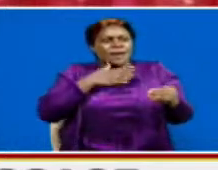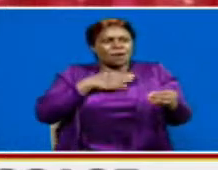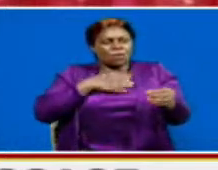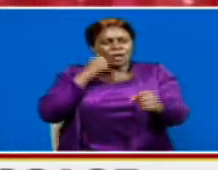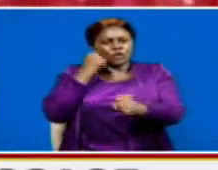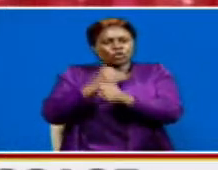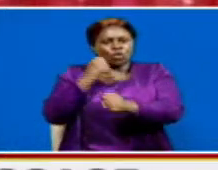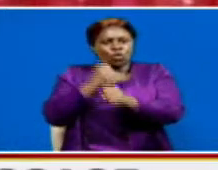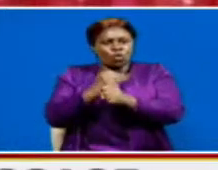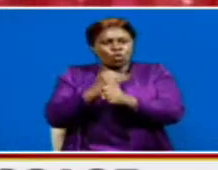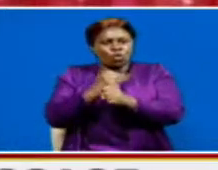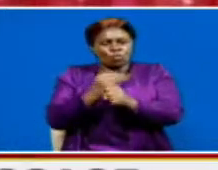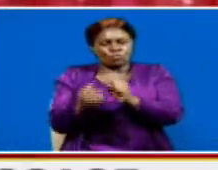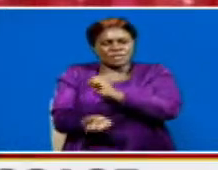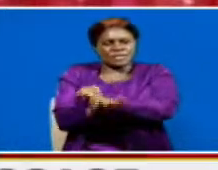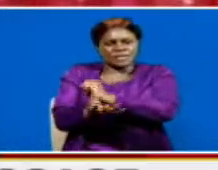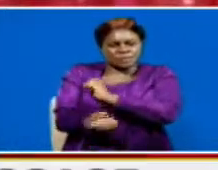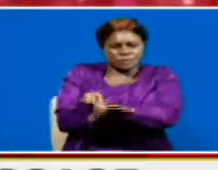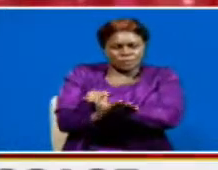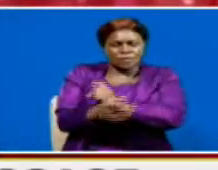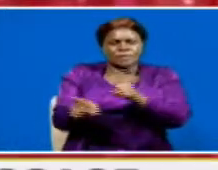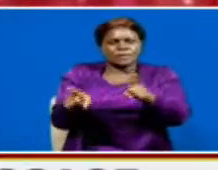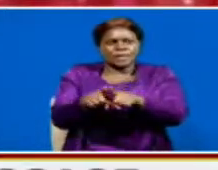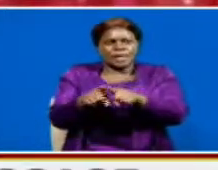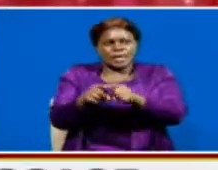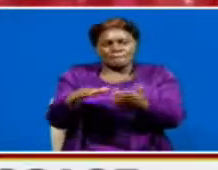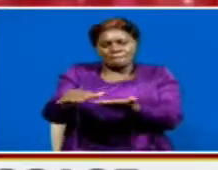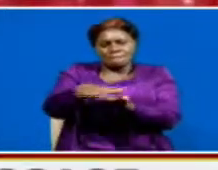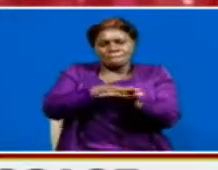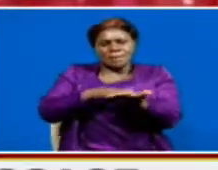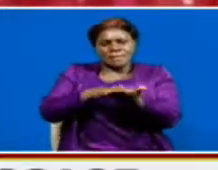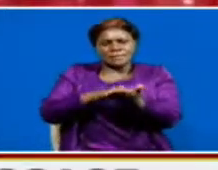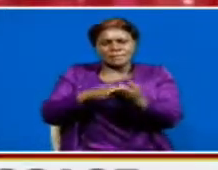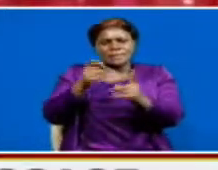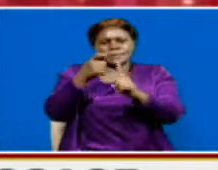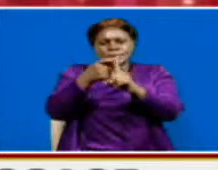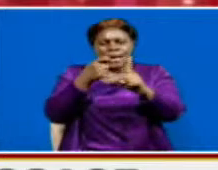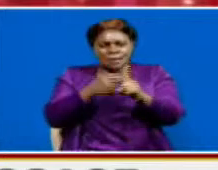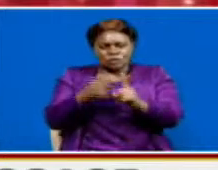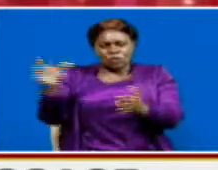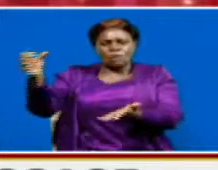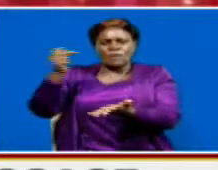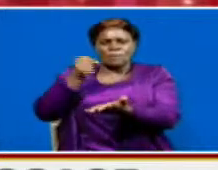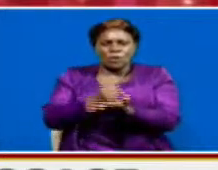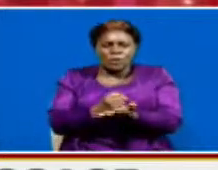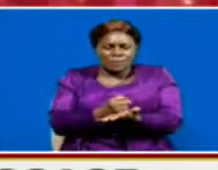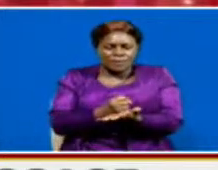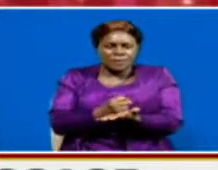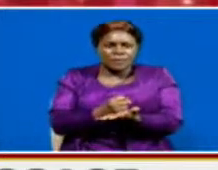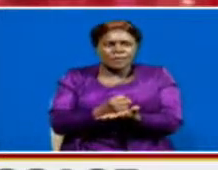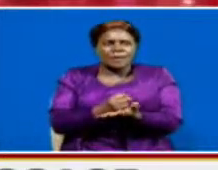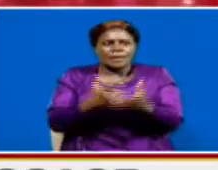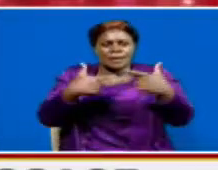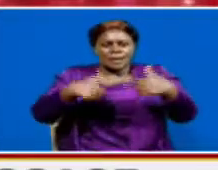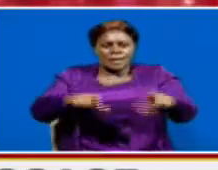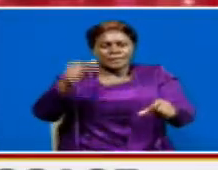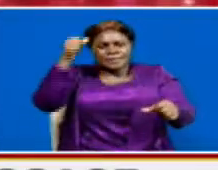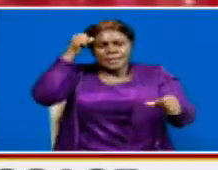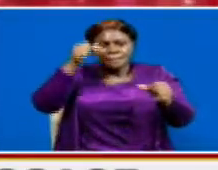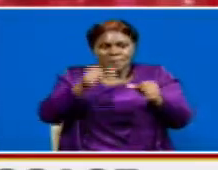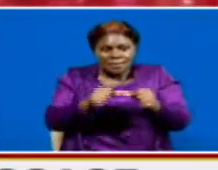job descriptions and form the terms of our employment. Let us remember